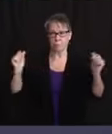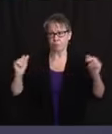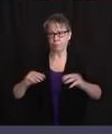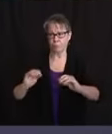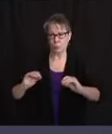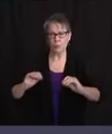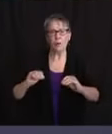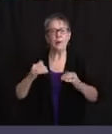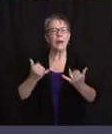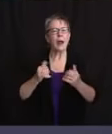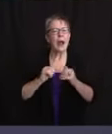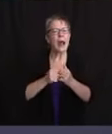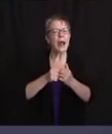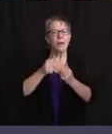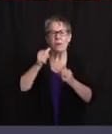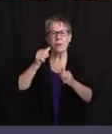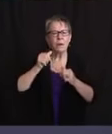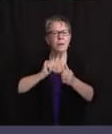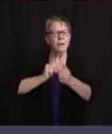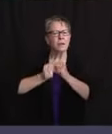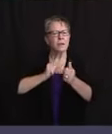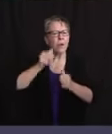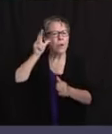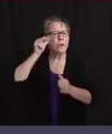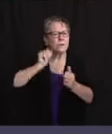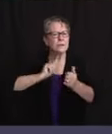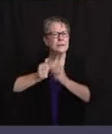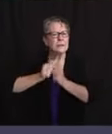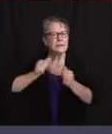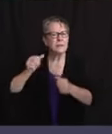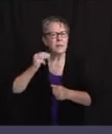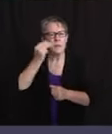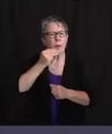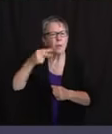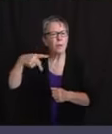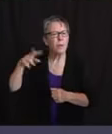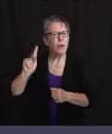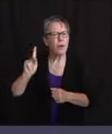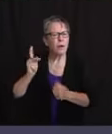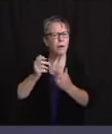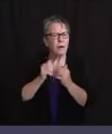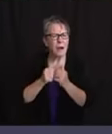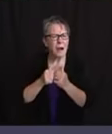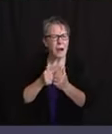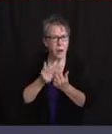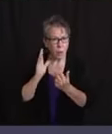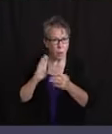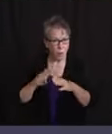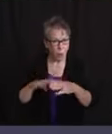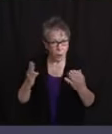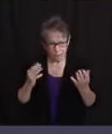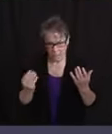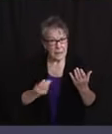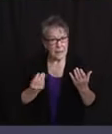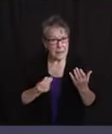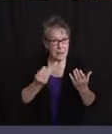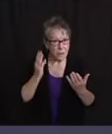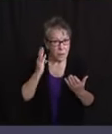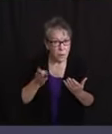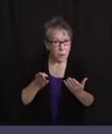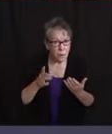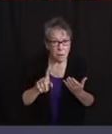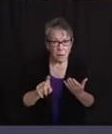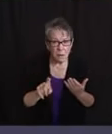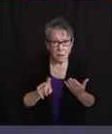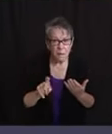So there is going to be guidance on graduation, but it's not coming from me. It's going to come from the Secretary of Higher Education and the Commissioner of the Department of Ed, and I